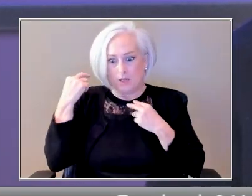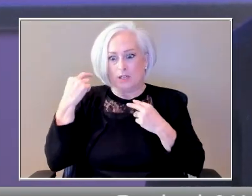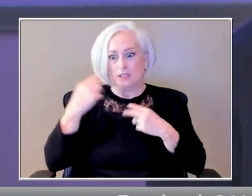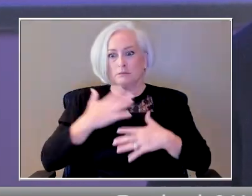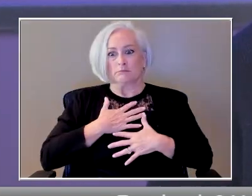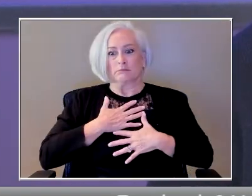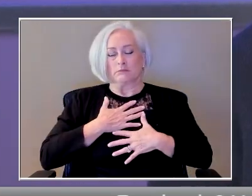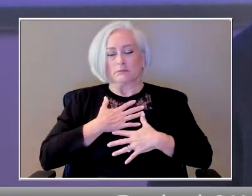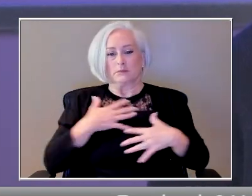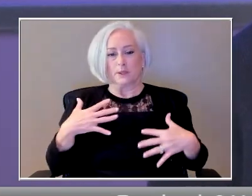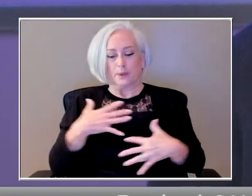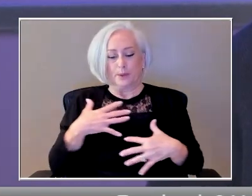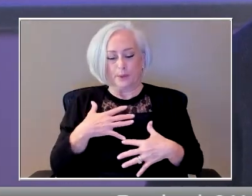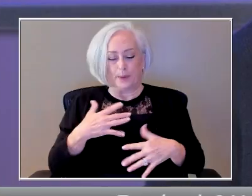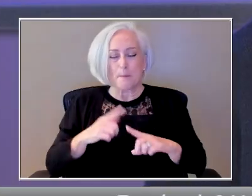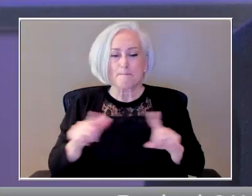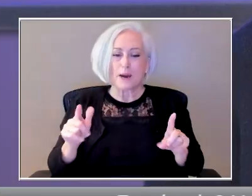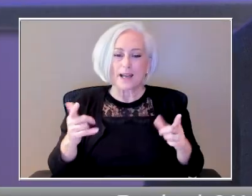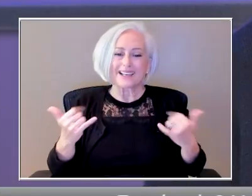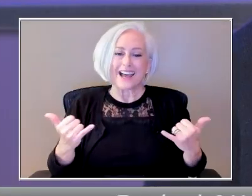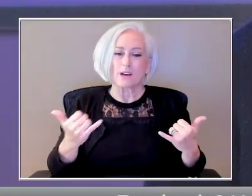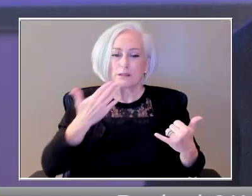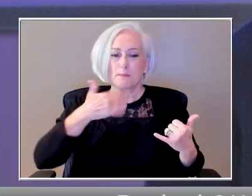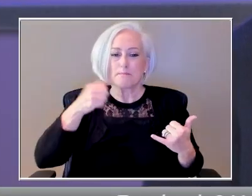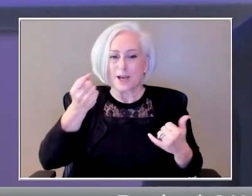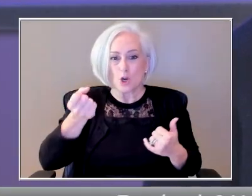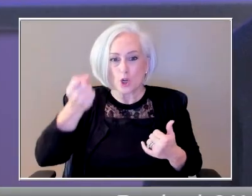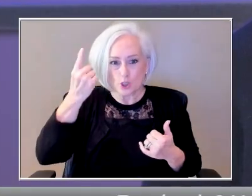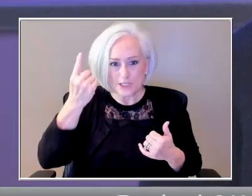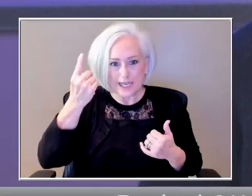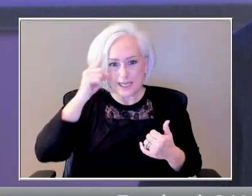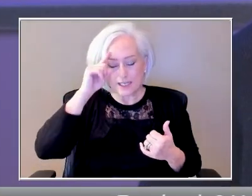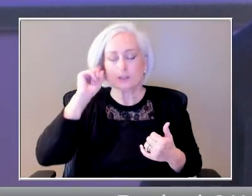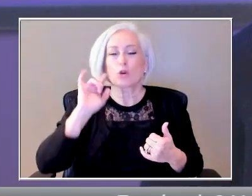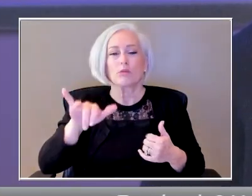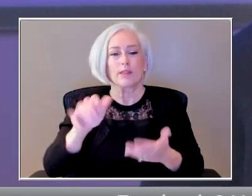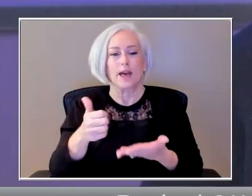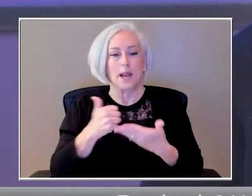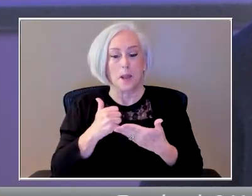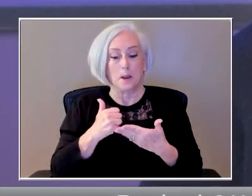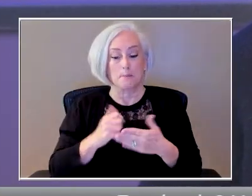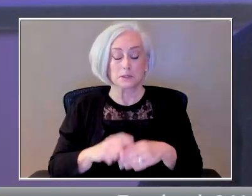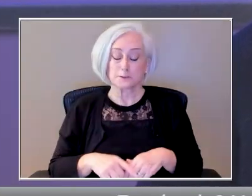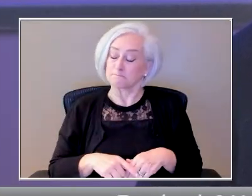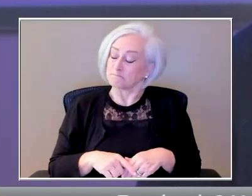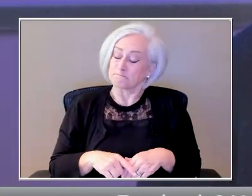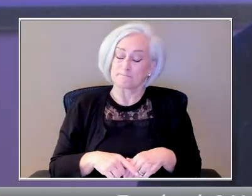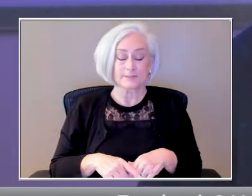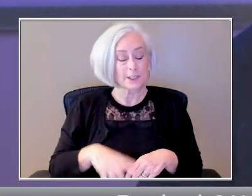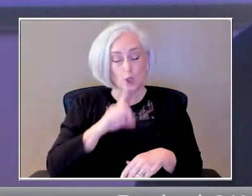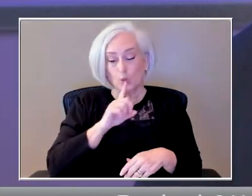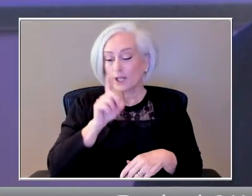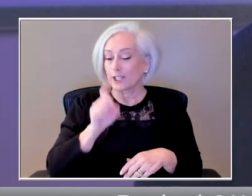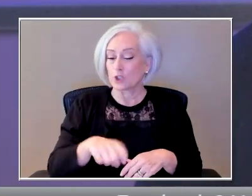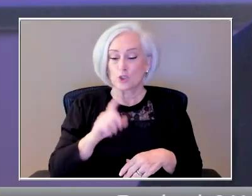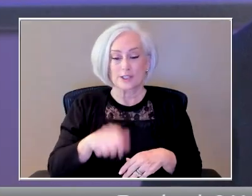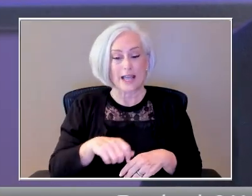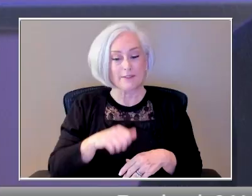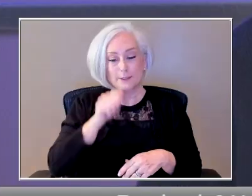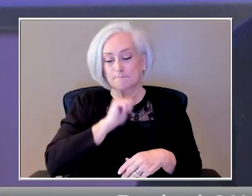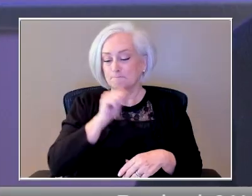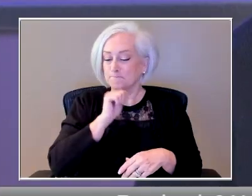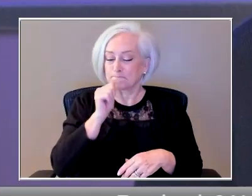a better understanding of them, so that was helpful. But you just have to kind of go with what's in front of